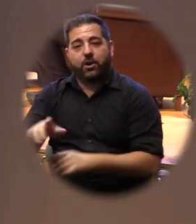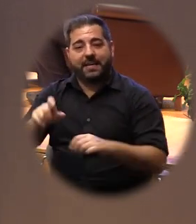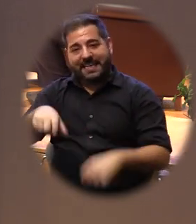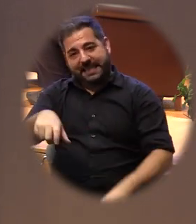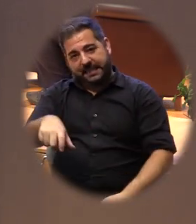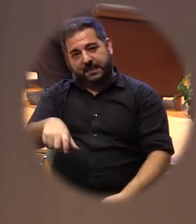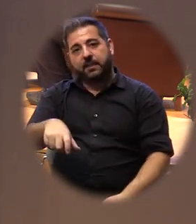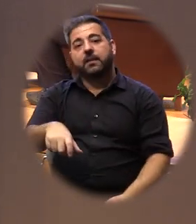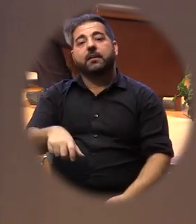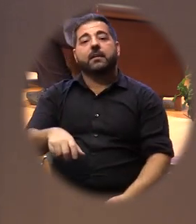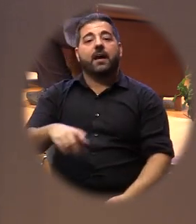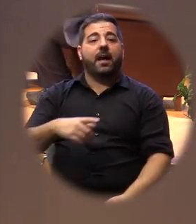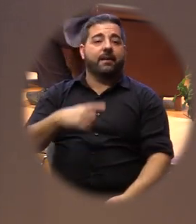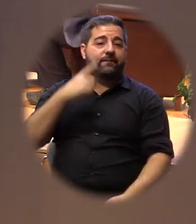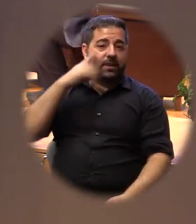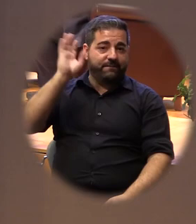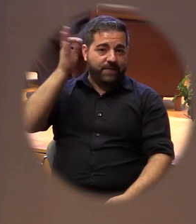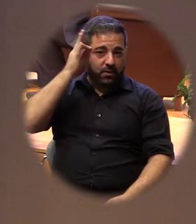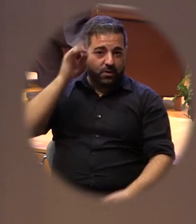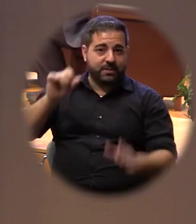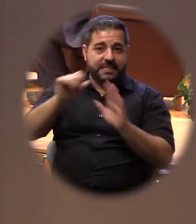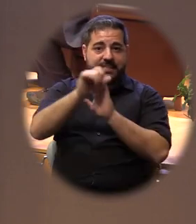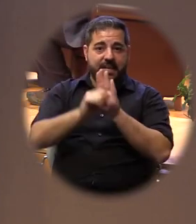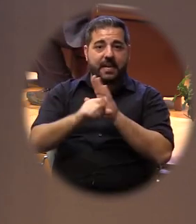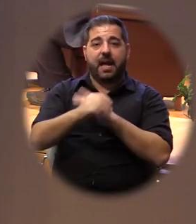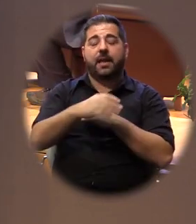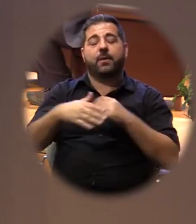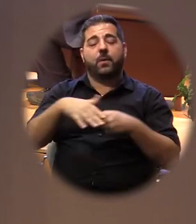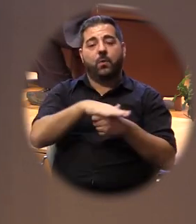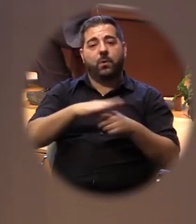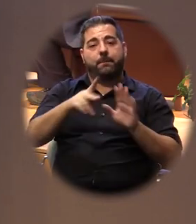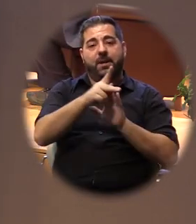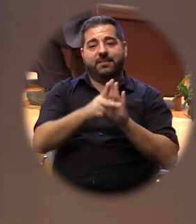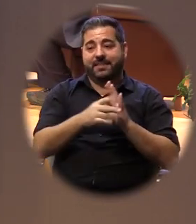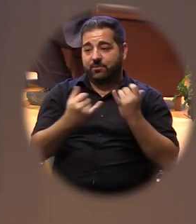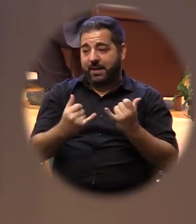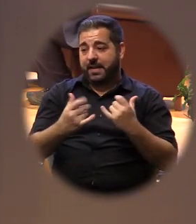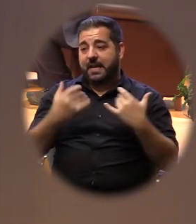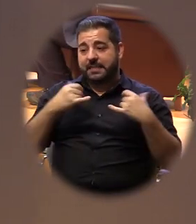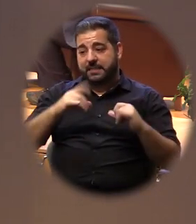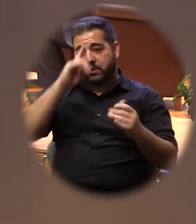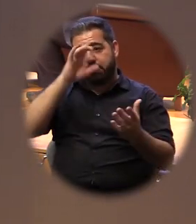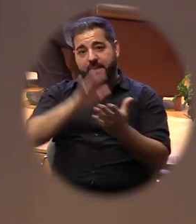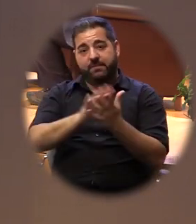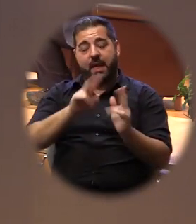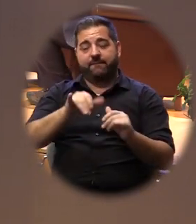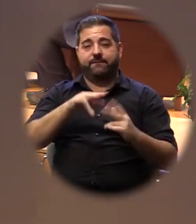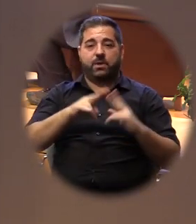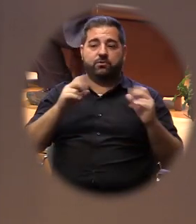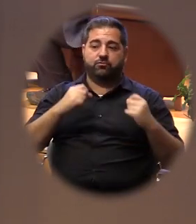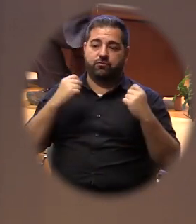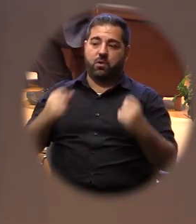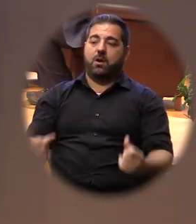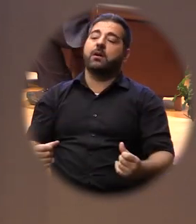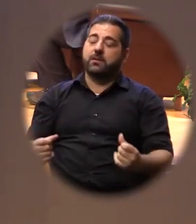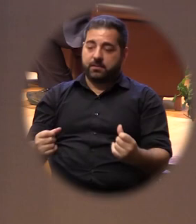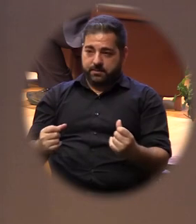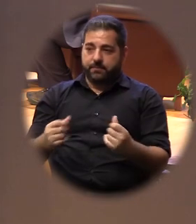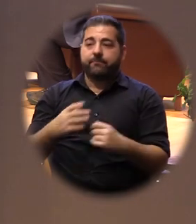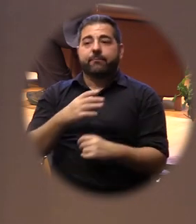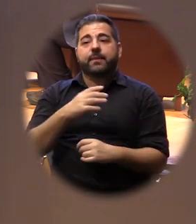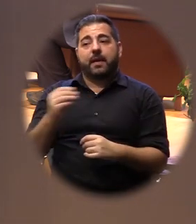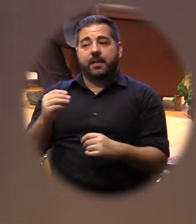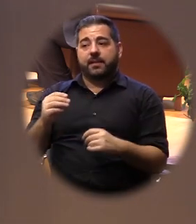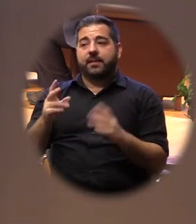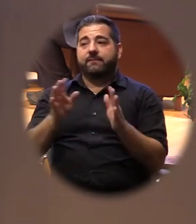of federal and state and local policy today, I still believe that very strongly. And that